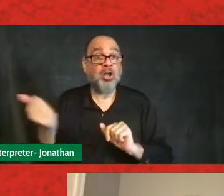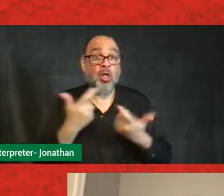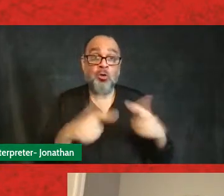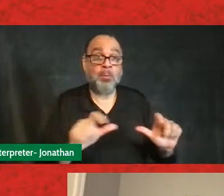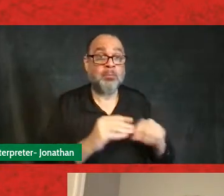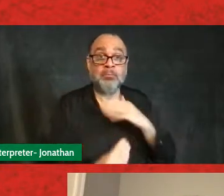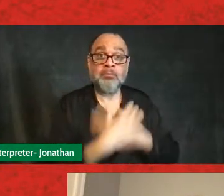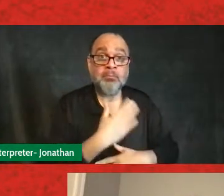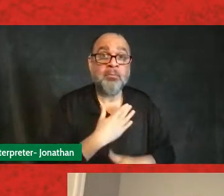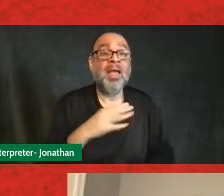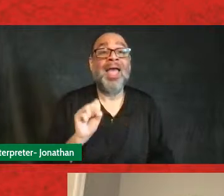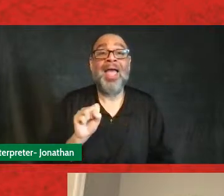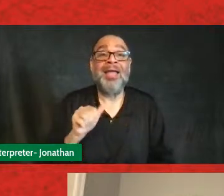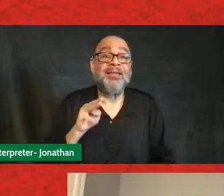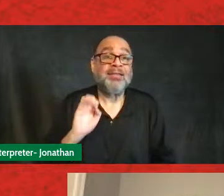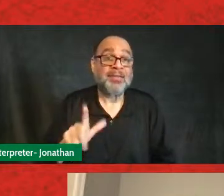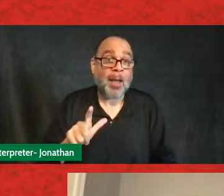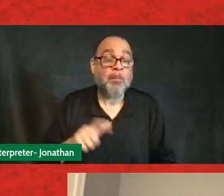Dr. Samuel Hay,